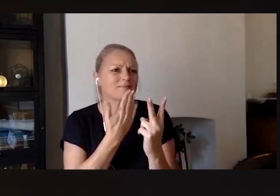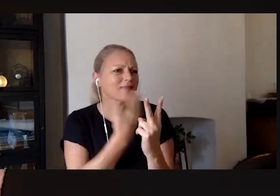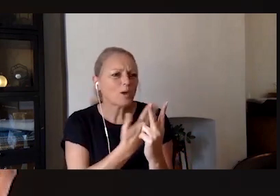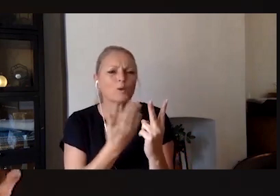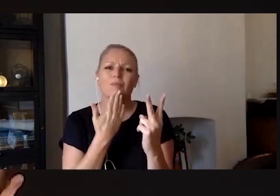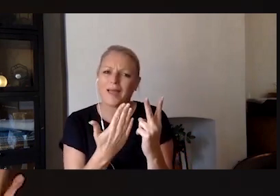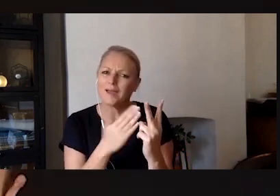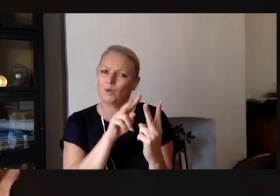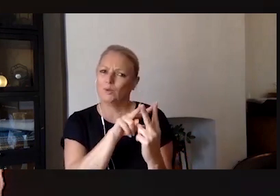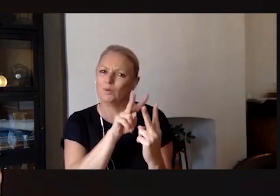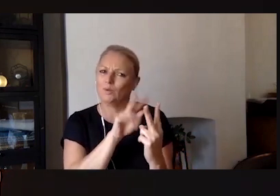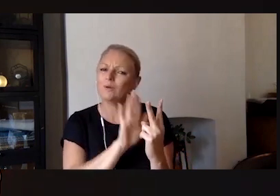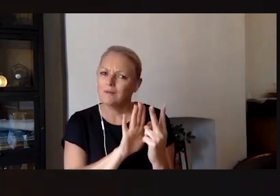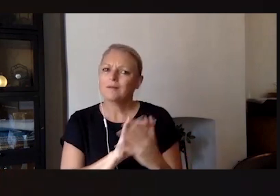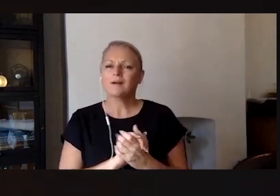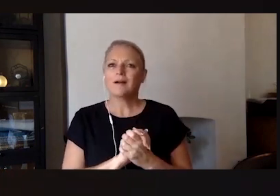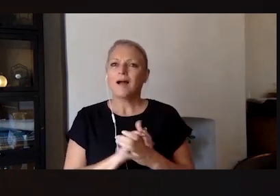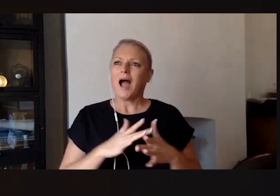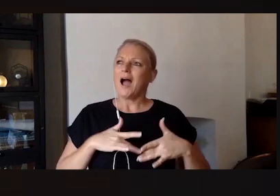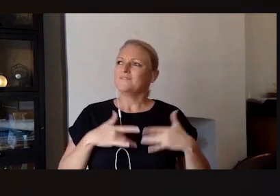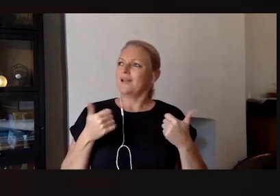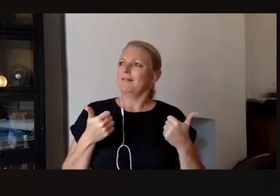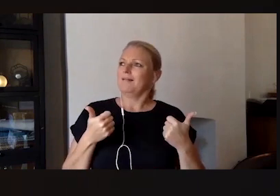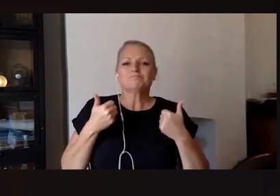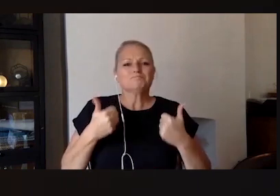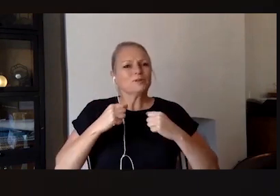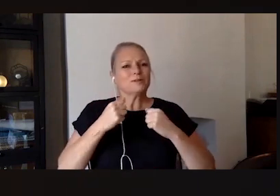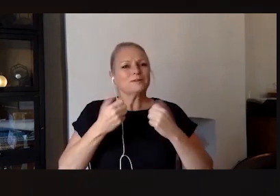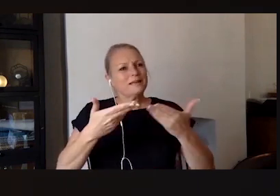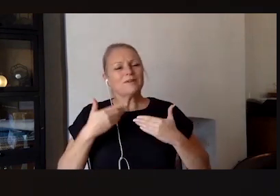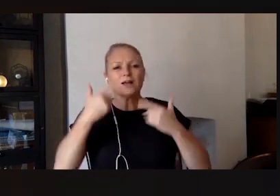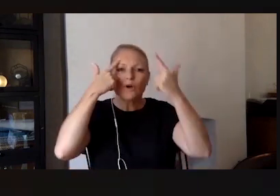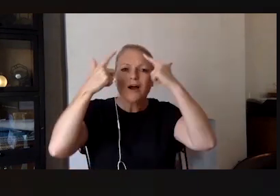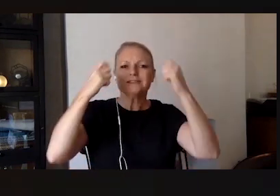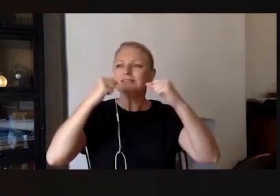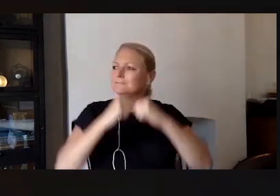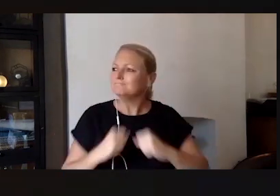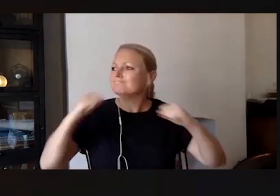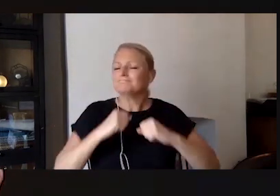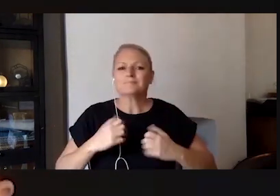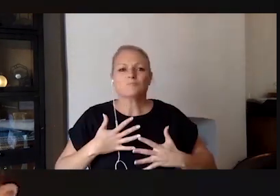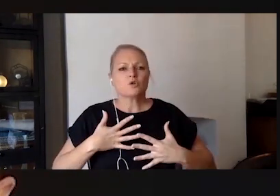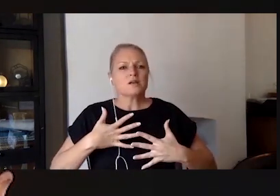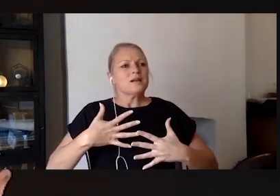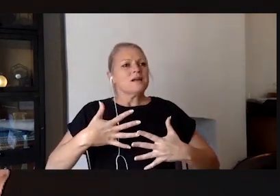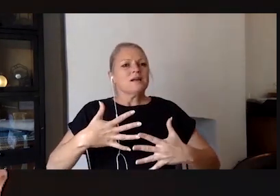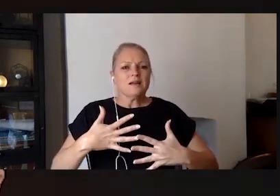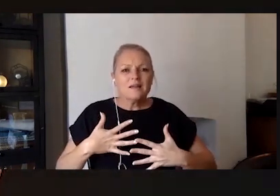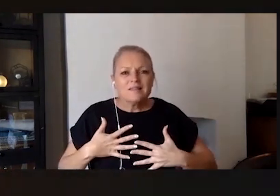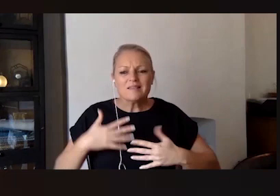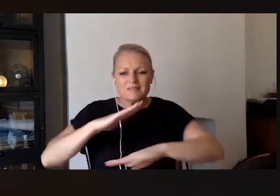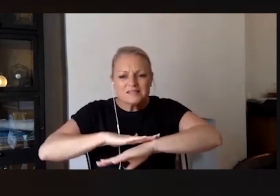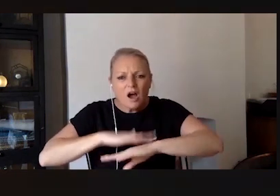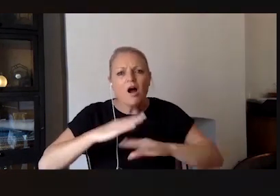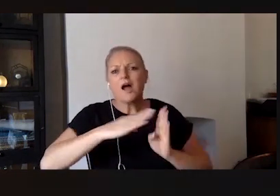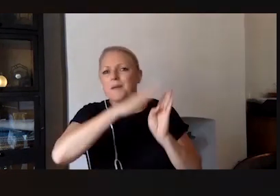created and held us in a space so that we can practice some of those very, very important habits. So thank you so much.